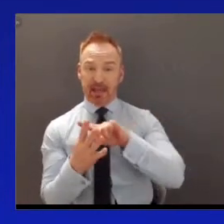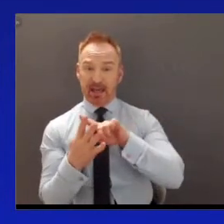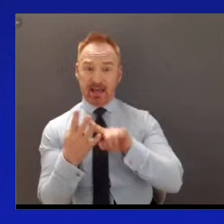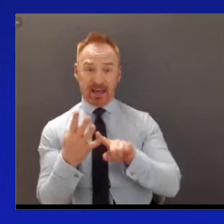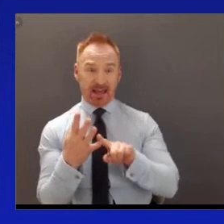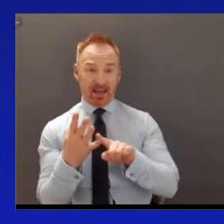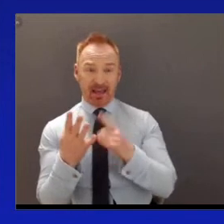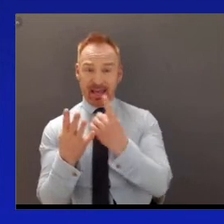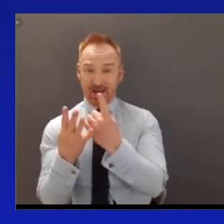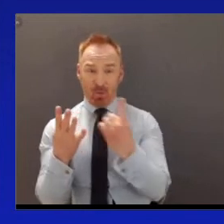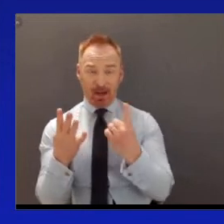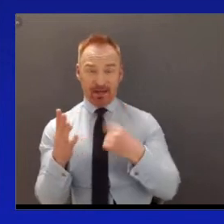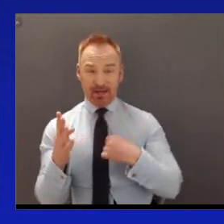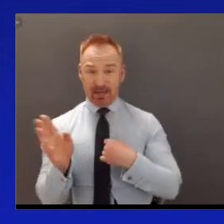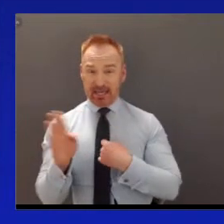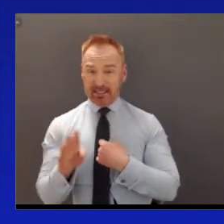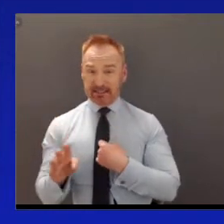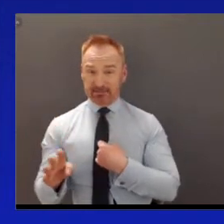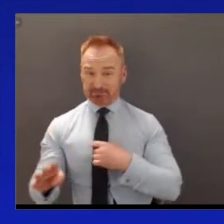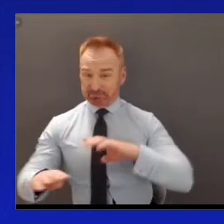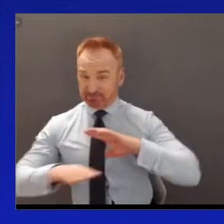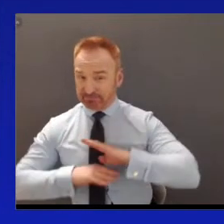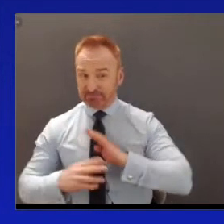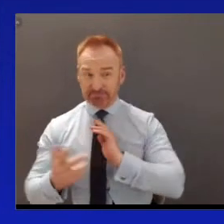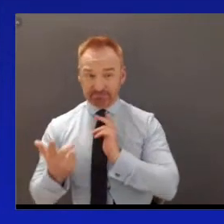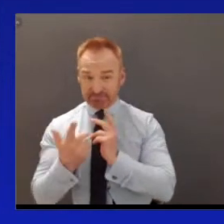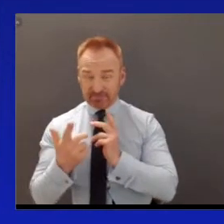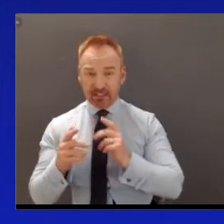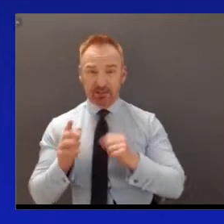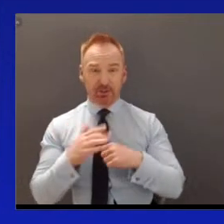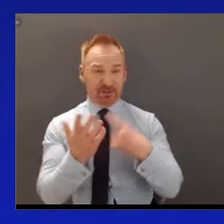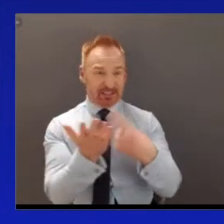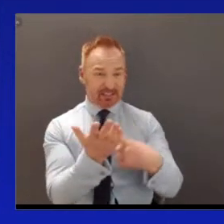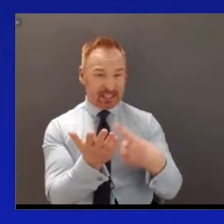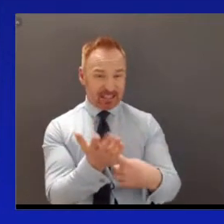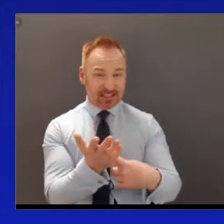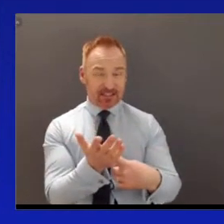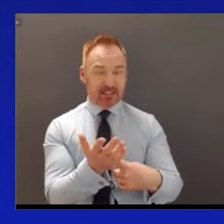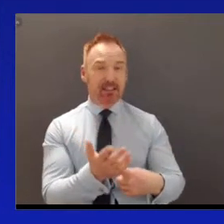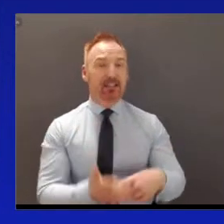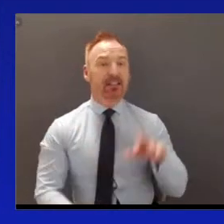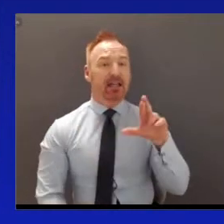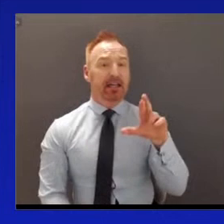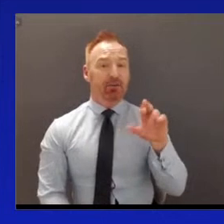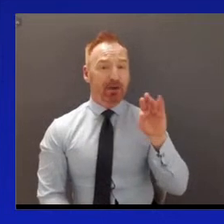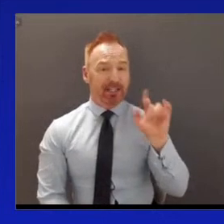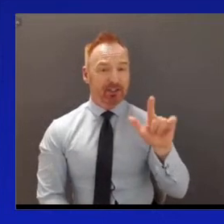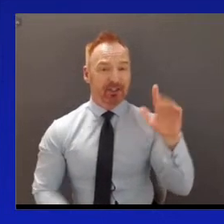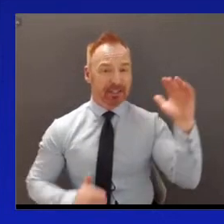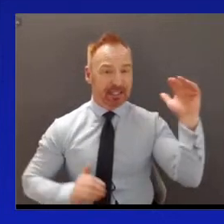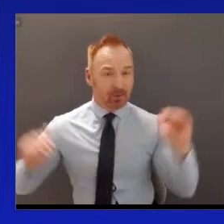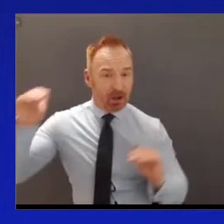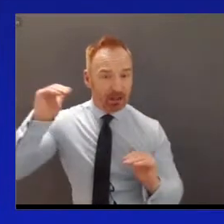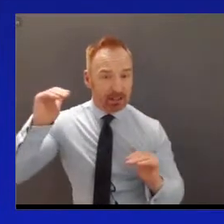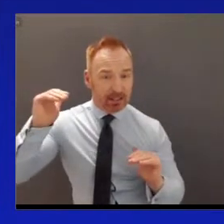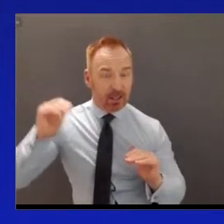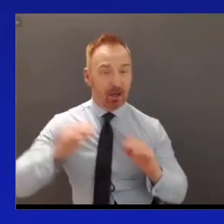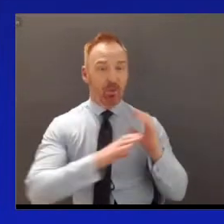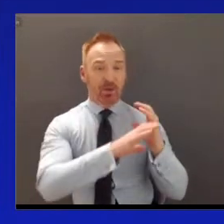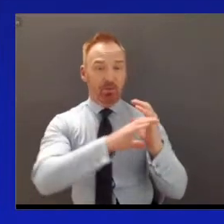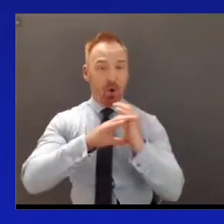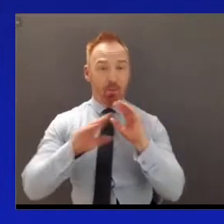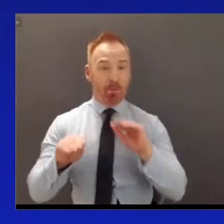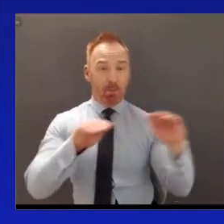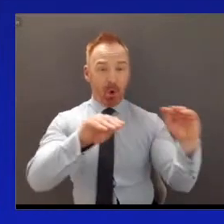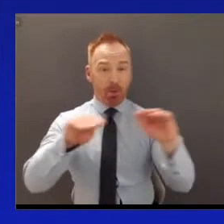to address the issue of racial inequality. When we look at mobile sites, for example, you